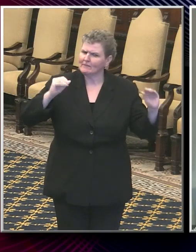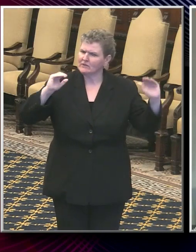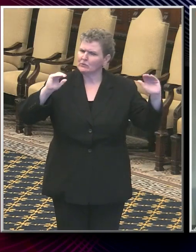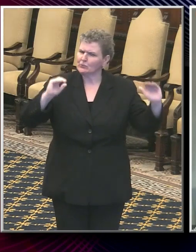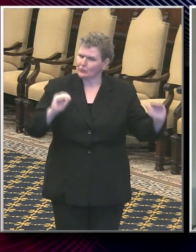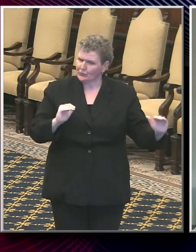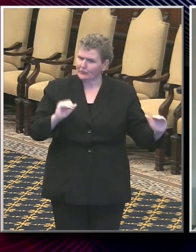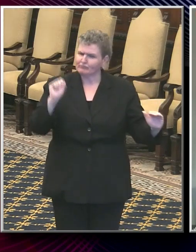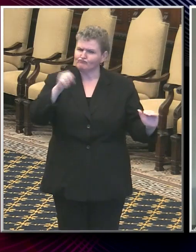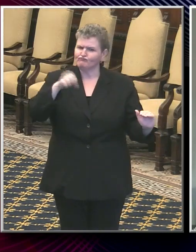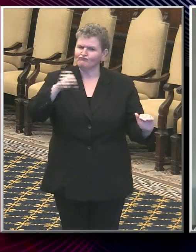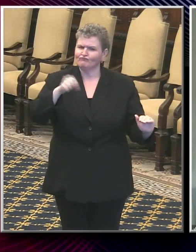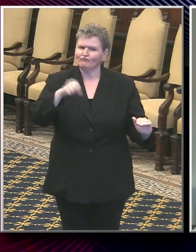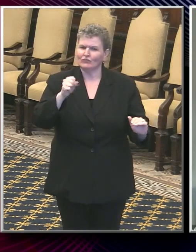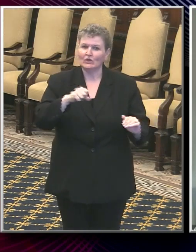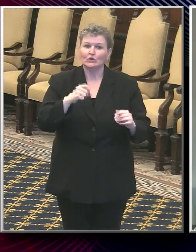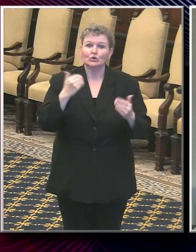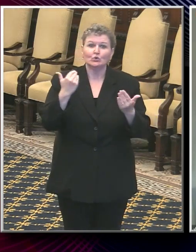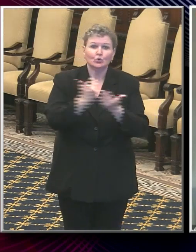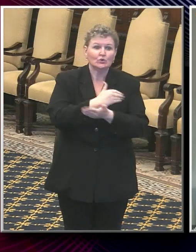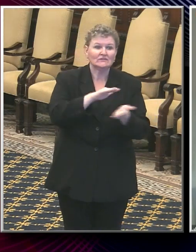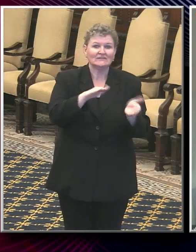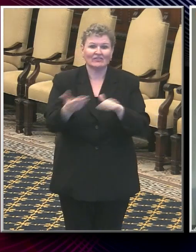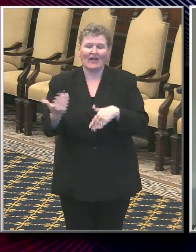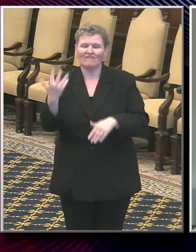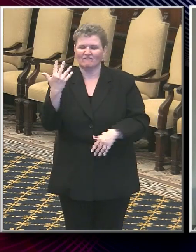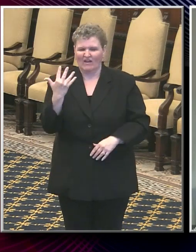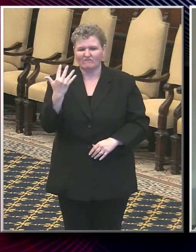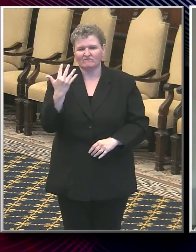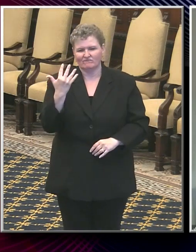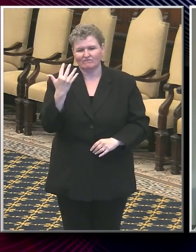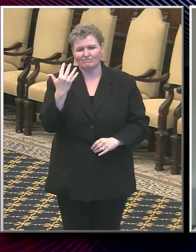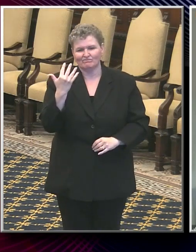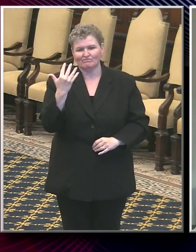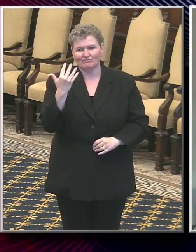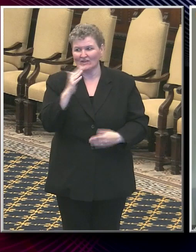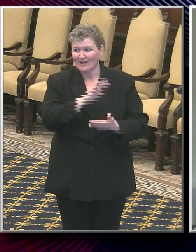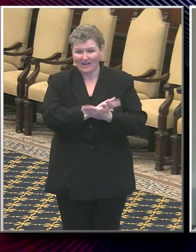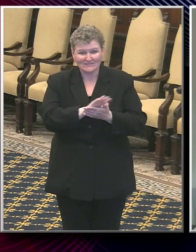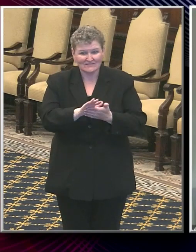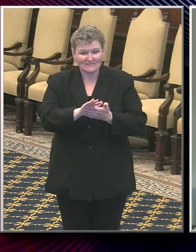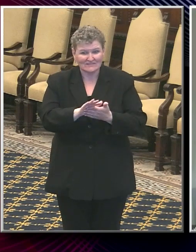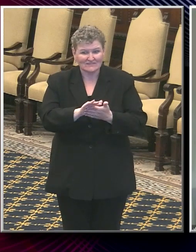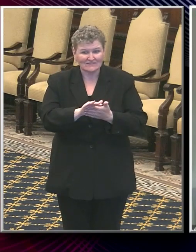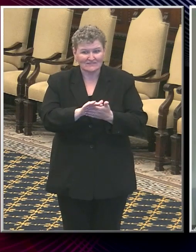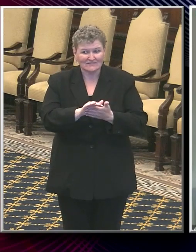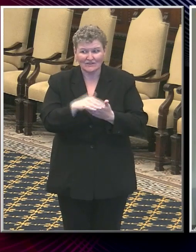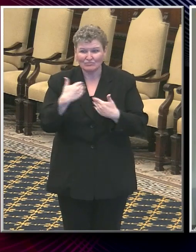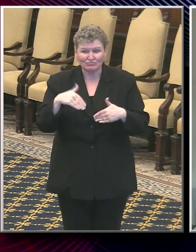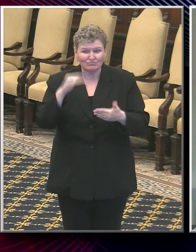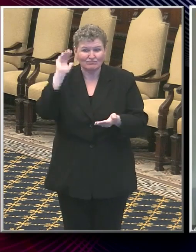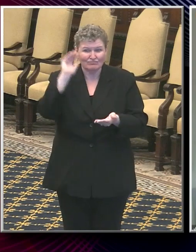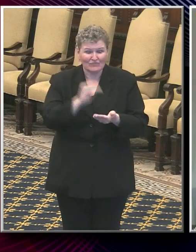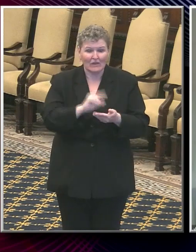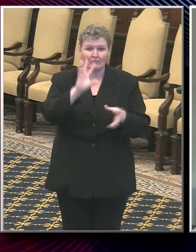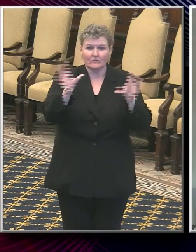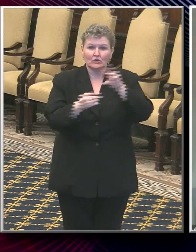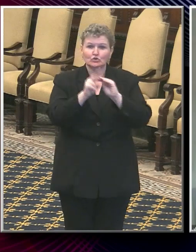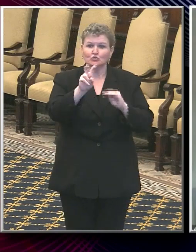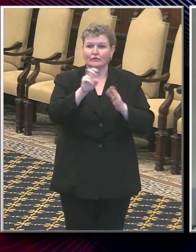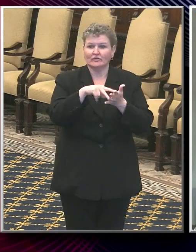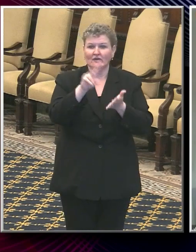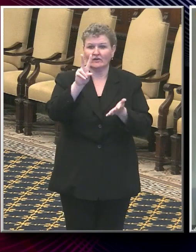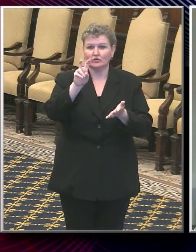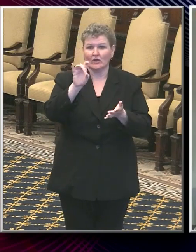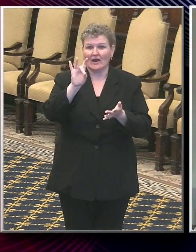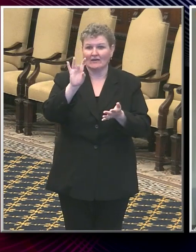time yesterday. It's nice to be in the single digits, bringing us to a total of 1,248, of which 663 or